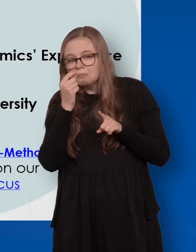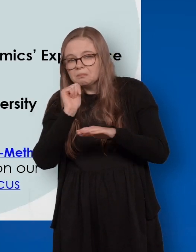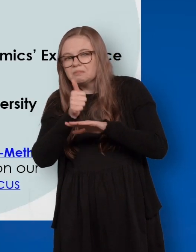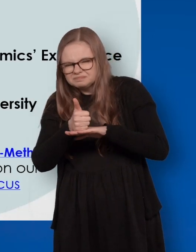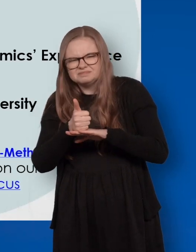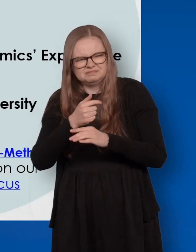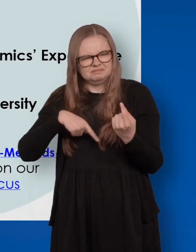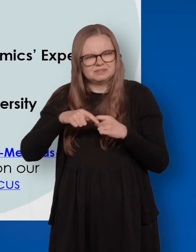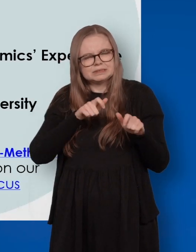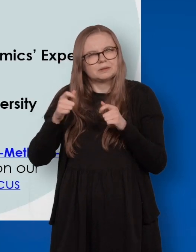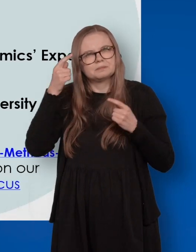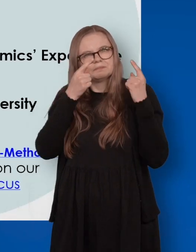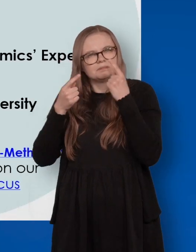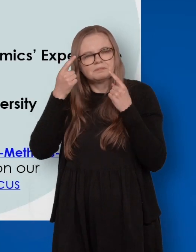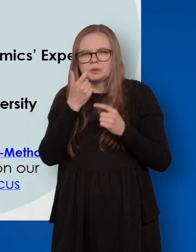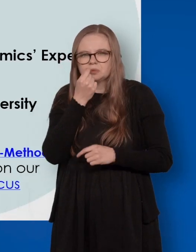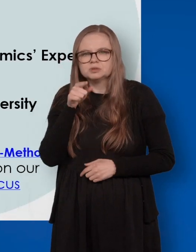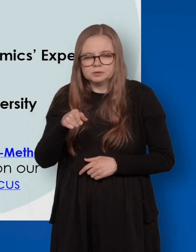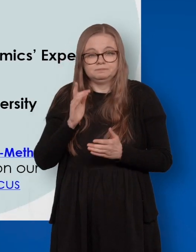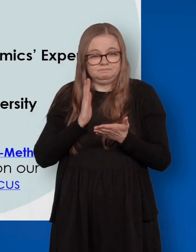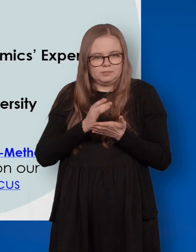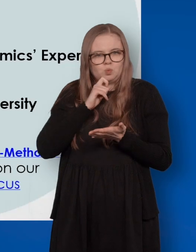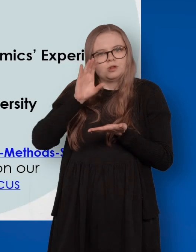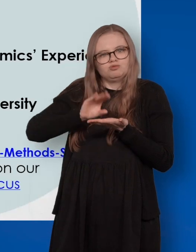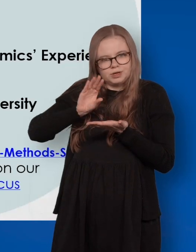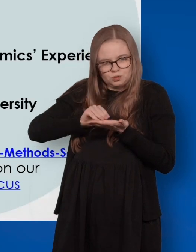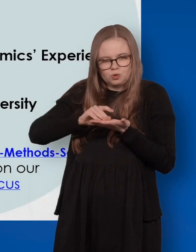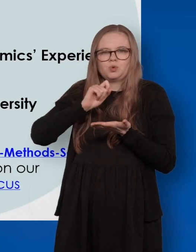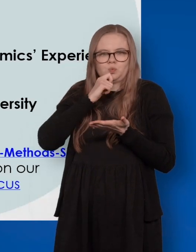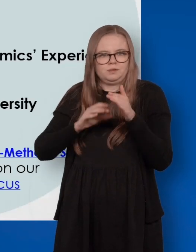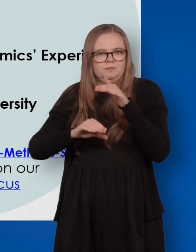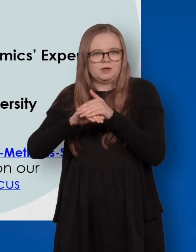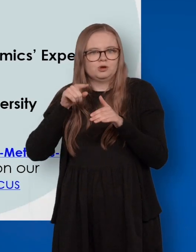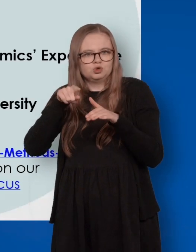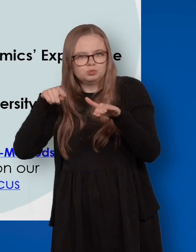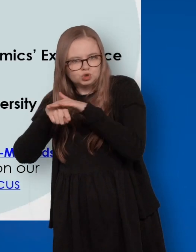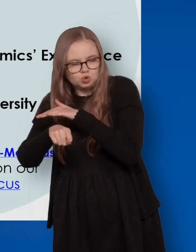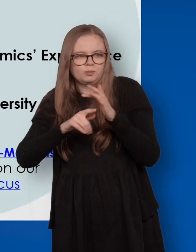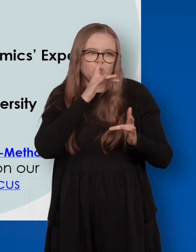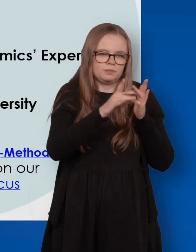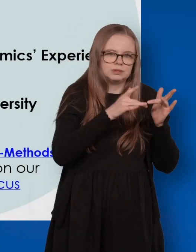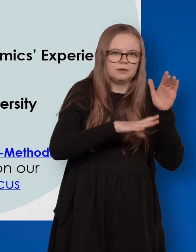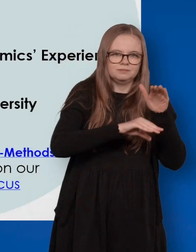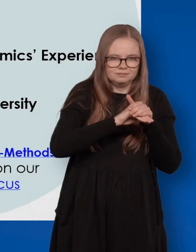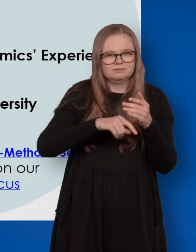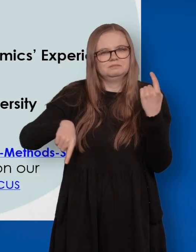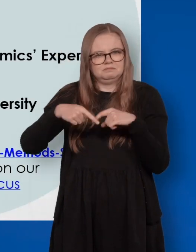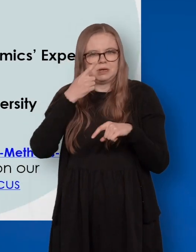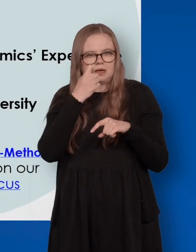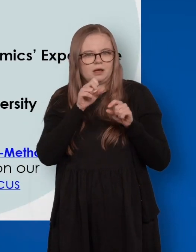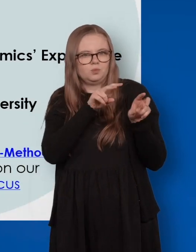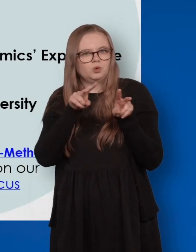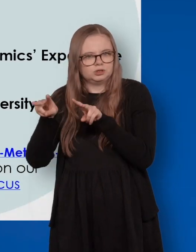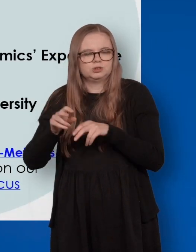still working on that one. We do record these and we do share them on our YouTube channel and on our website for people to reference. And we